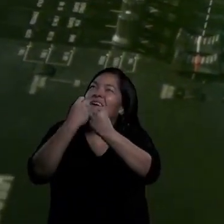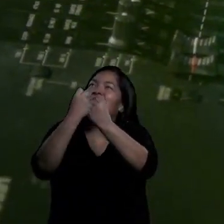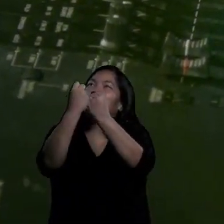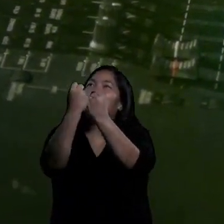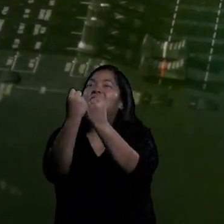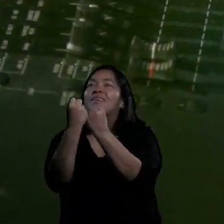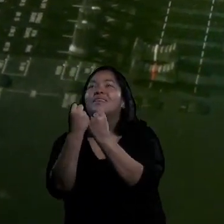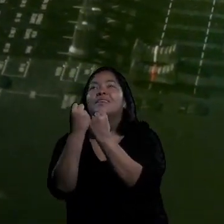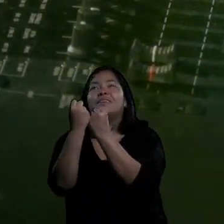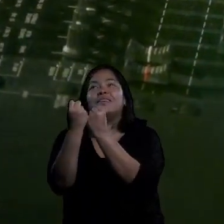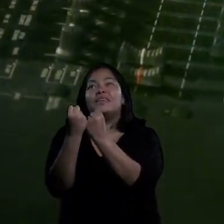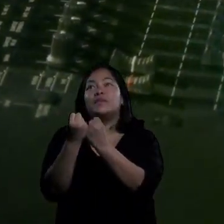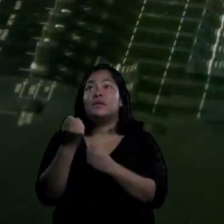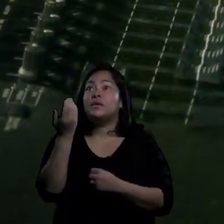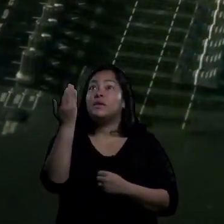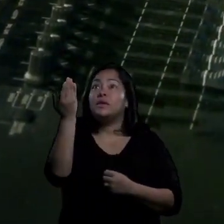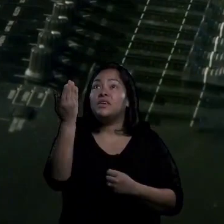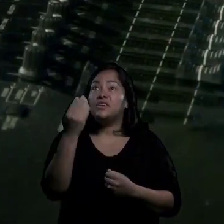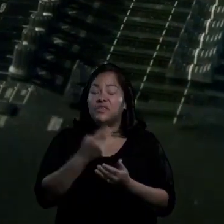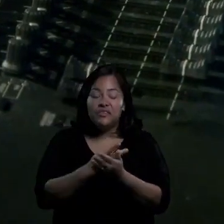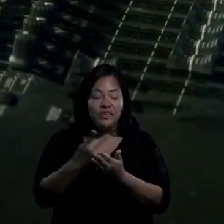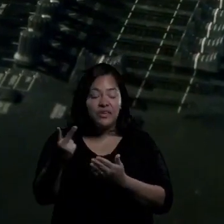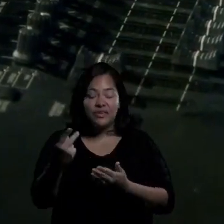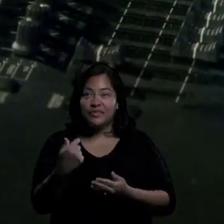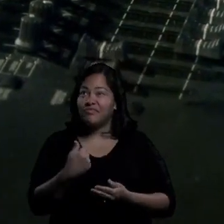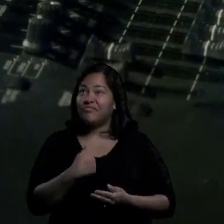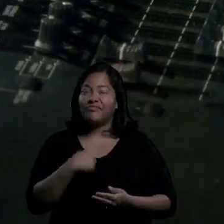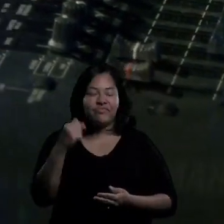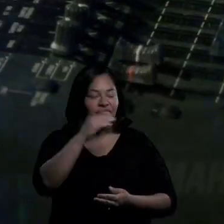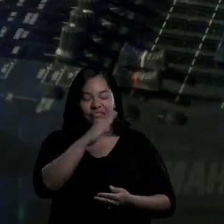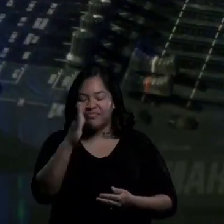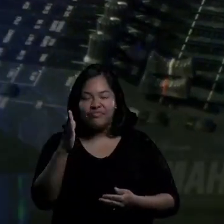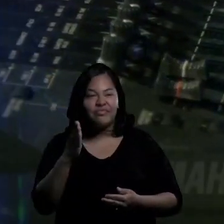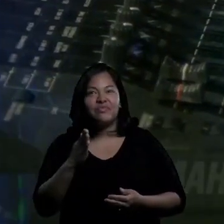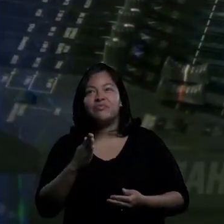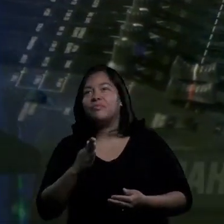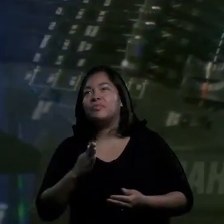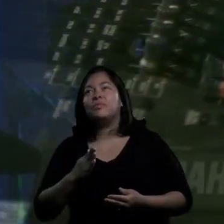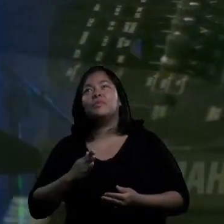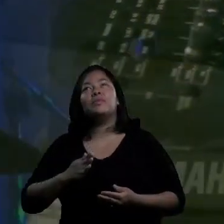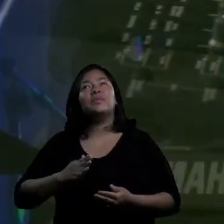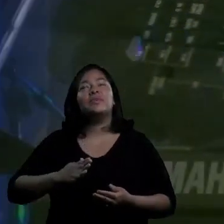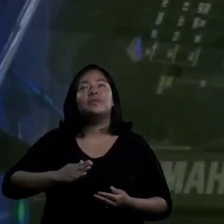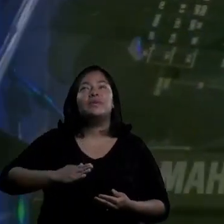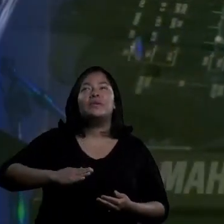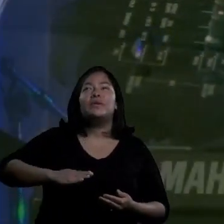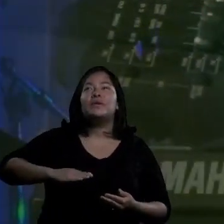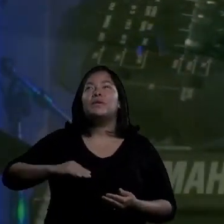My confidence, you've never failed me.